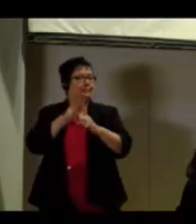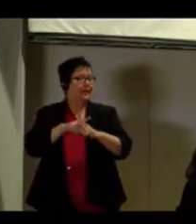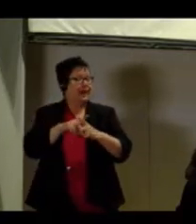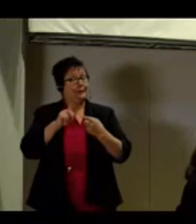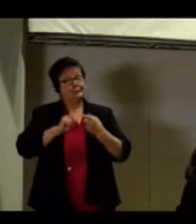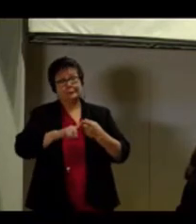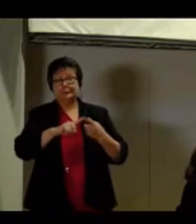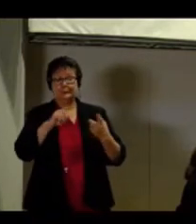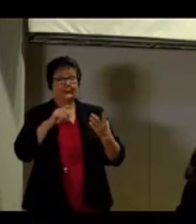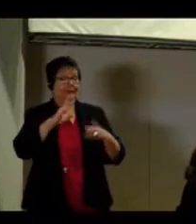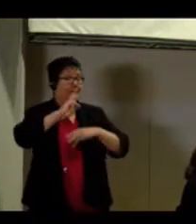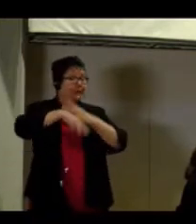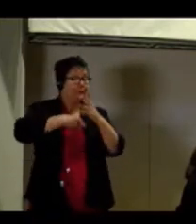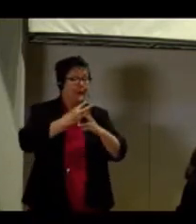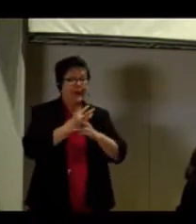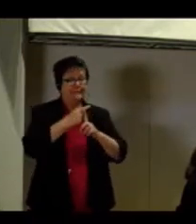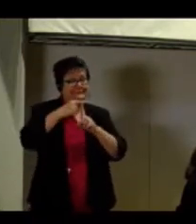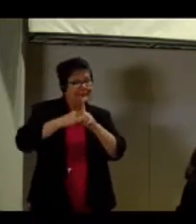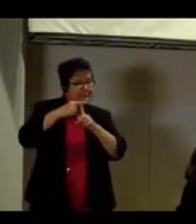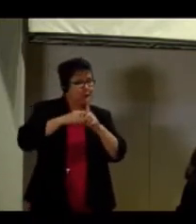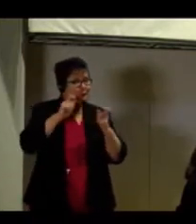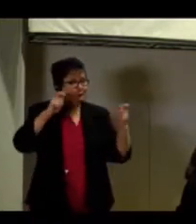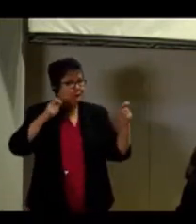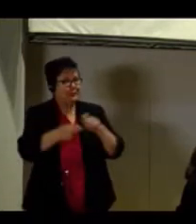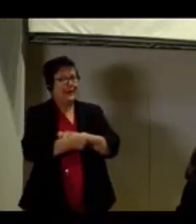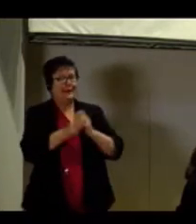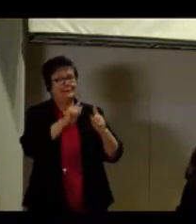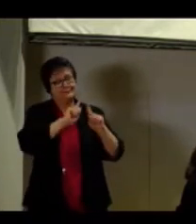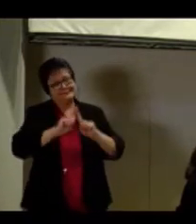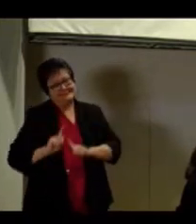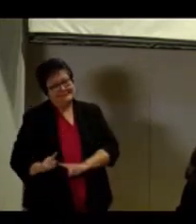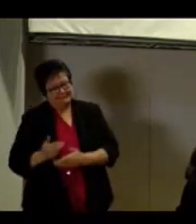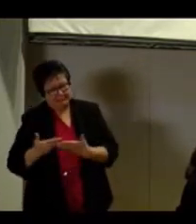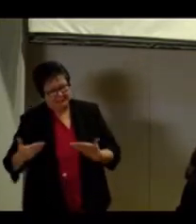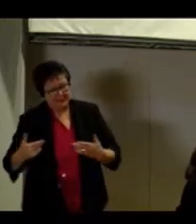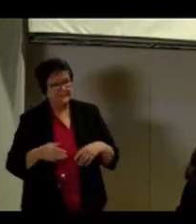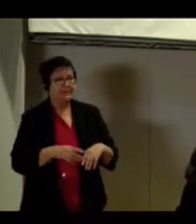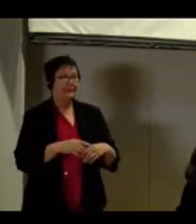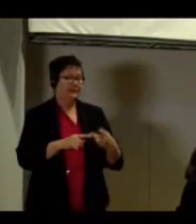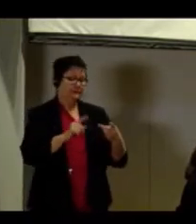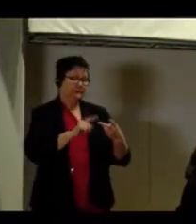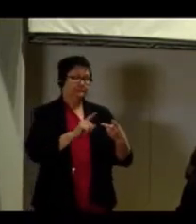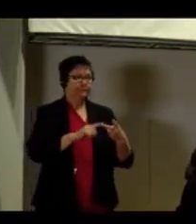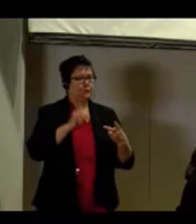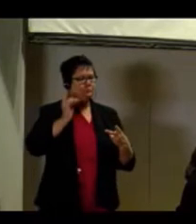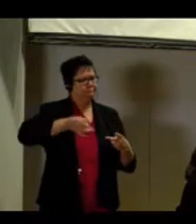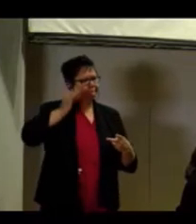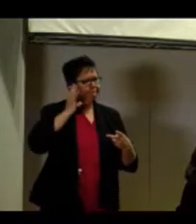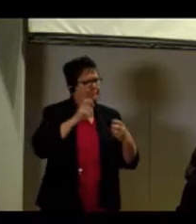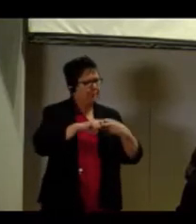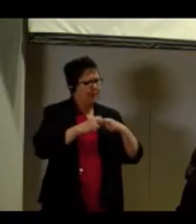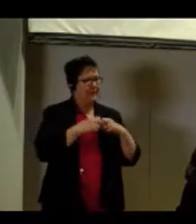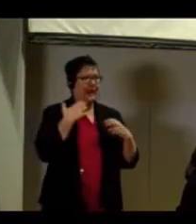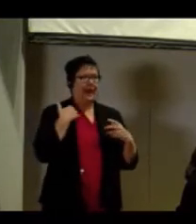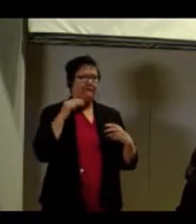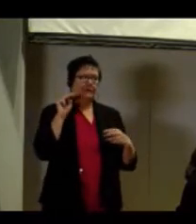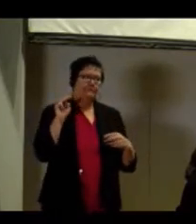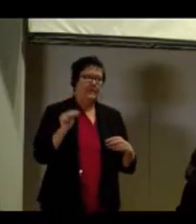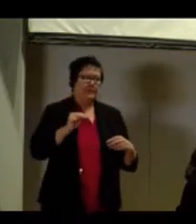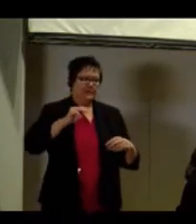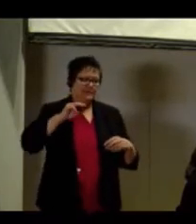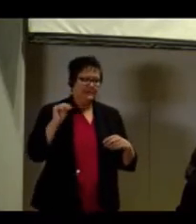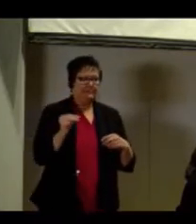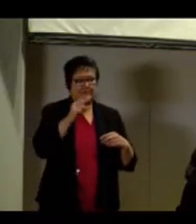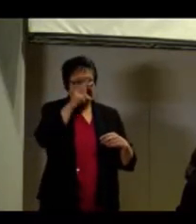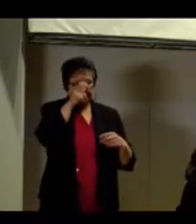change and other things. And then, frankly, there is the really nasty problem there where we have millions of specimens who are